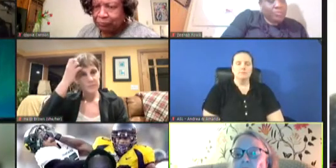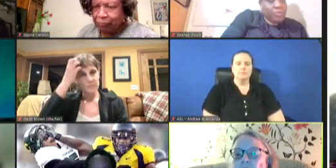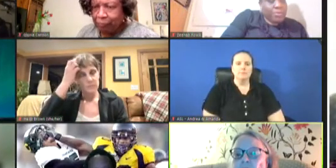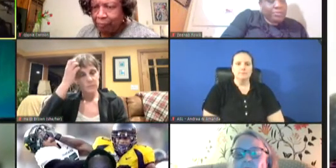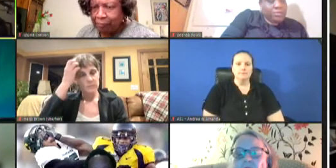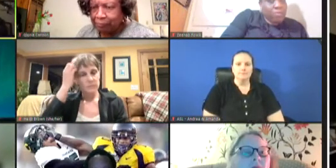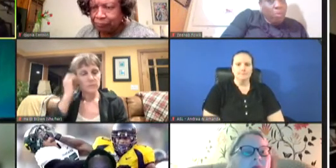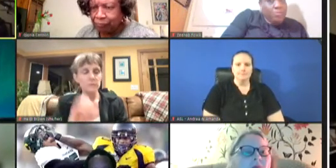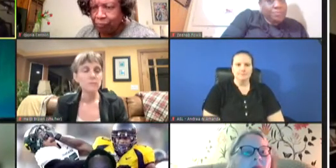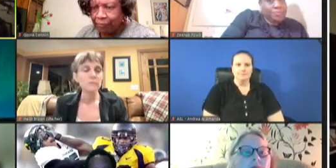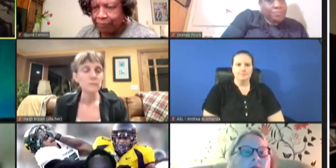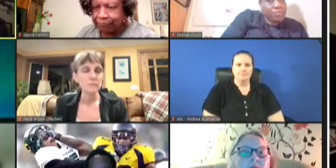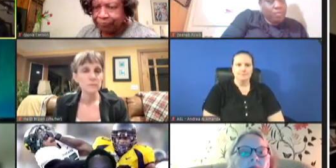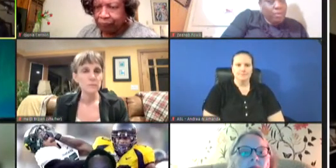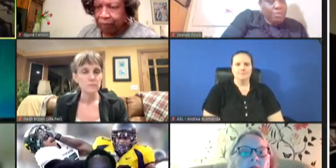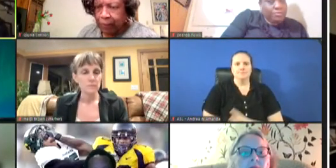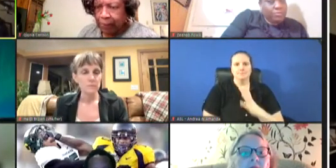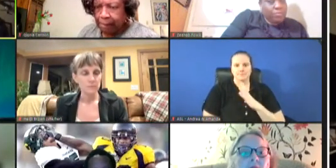Thank you.